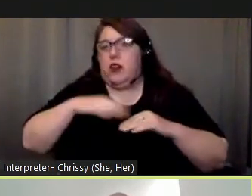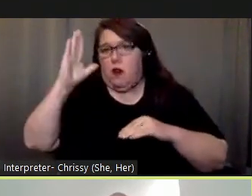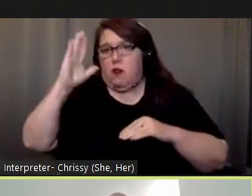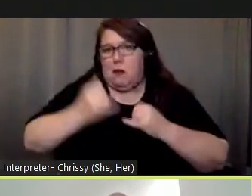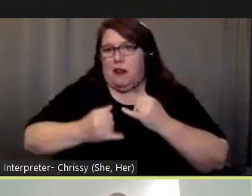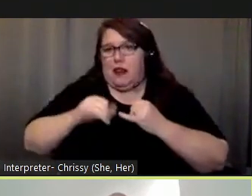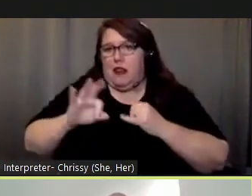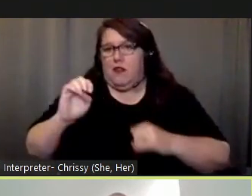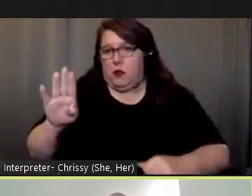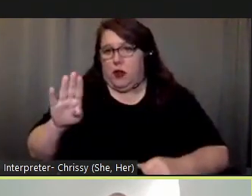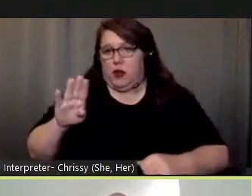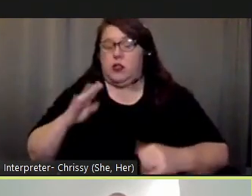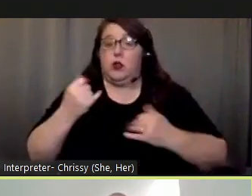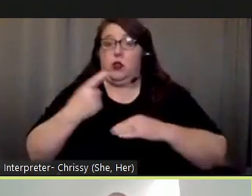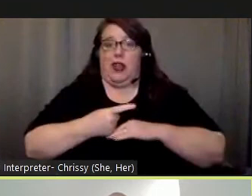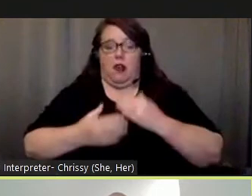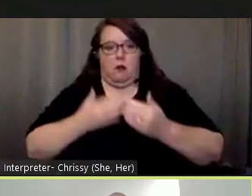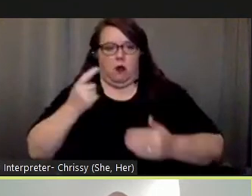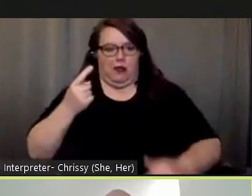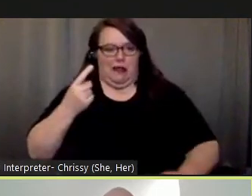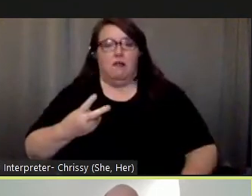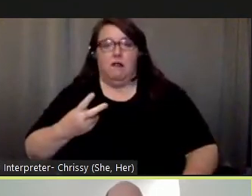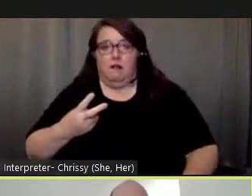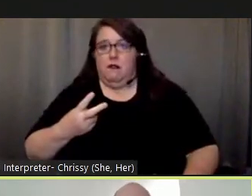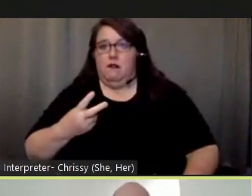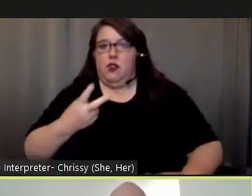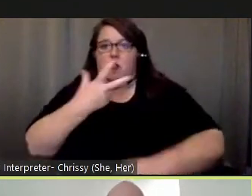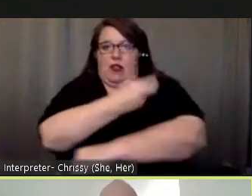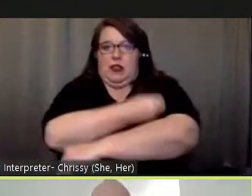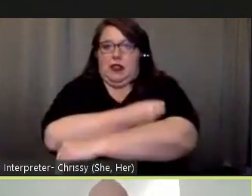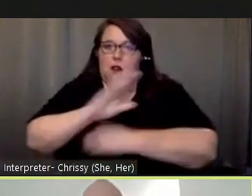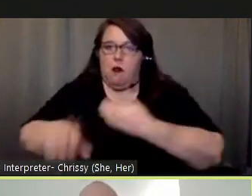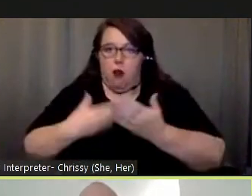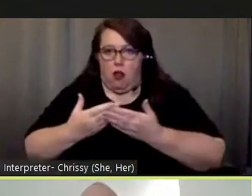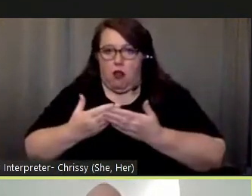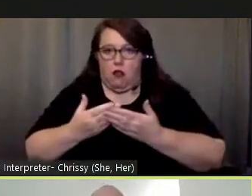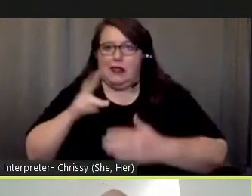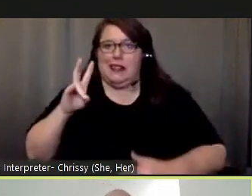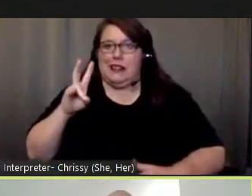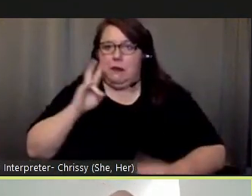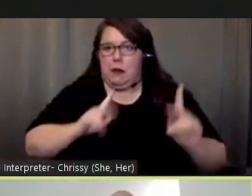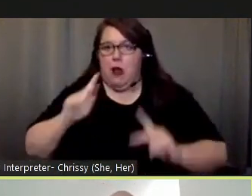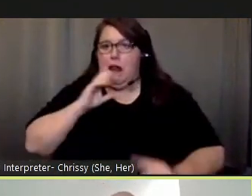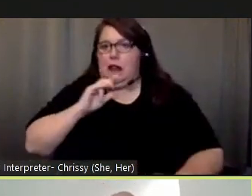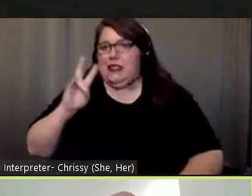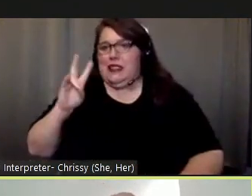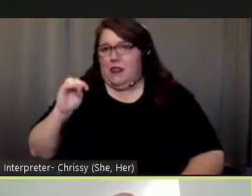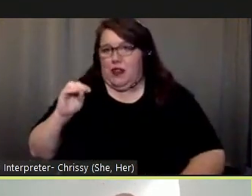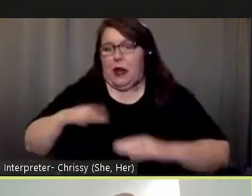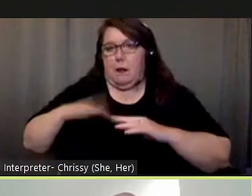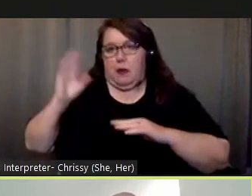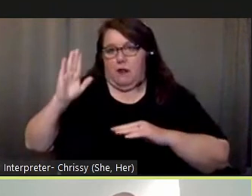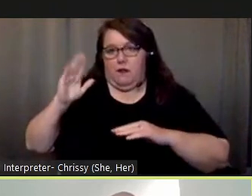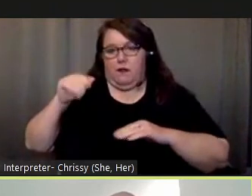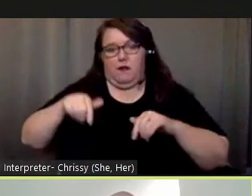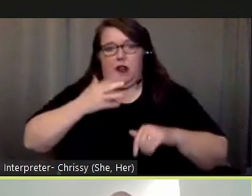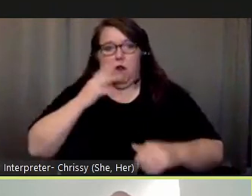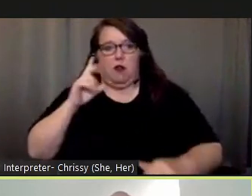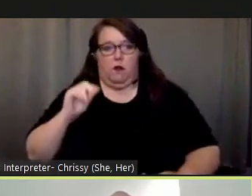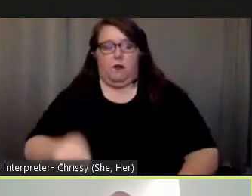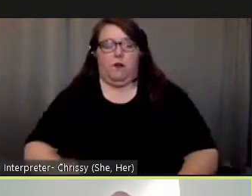are, as of today, almost halfway to vaccinating all 70-year-olds and above in the state of